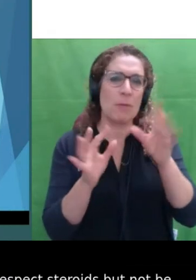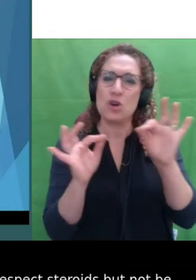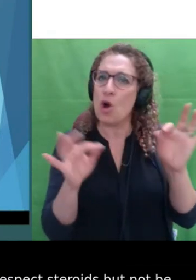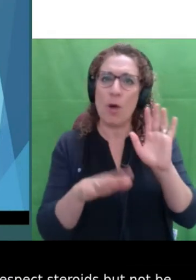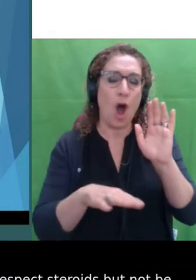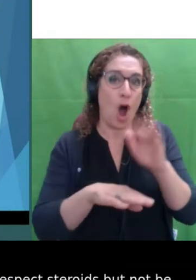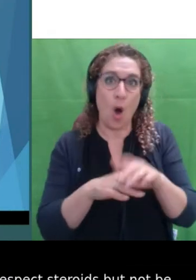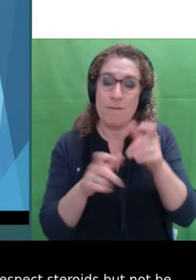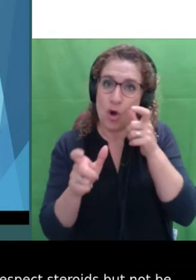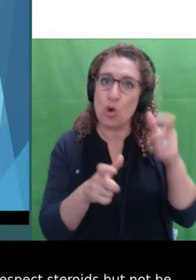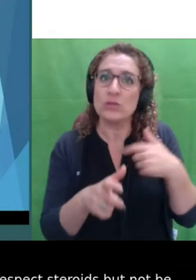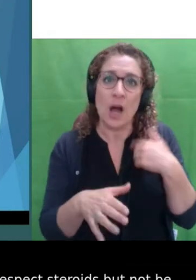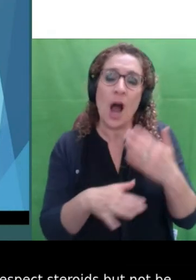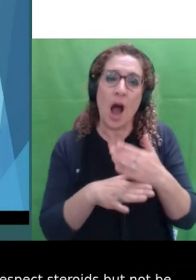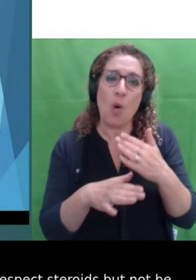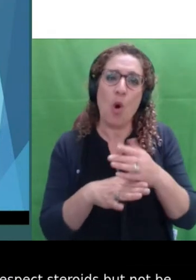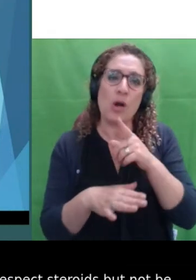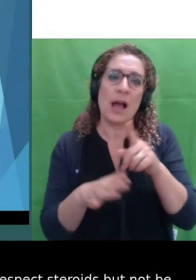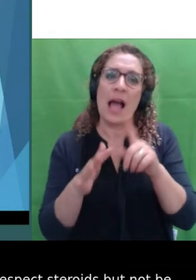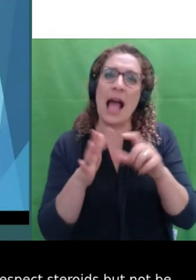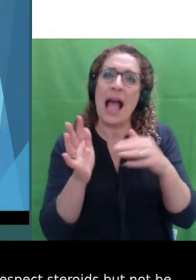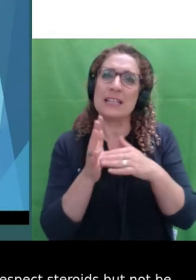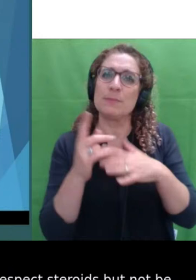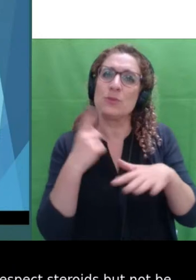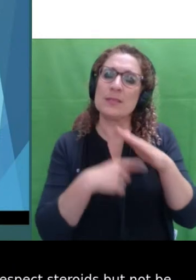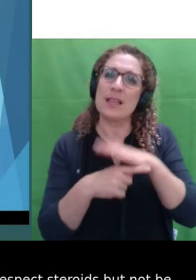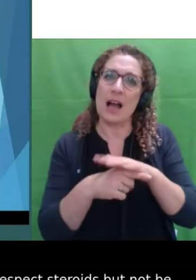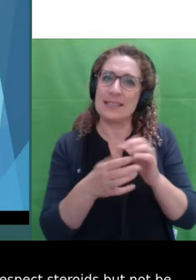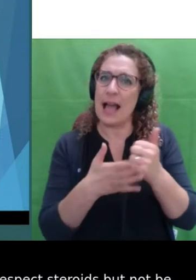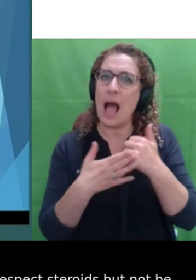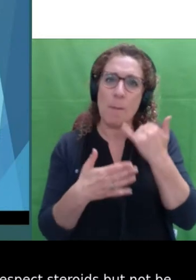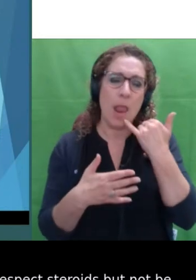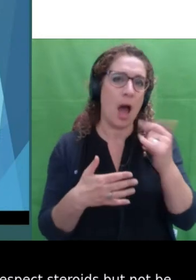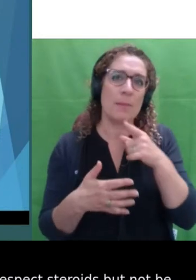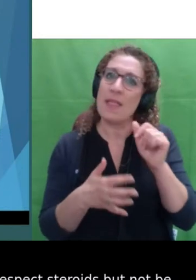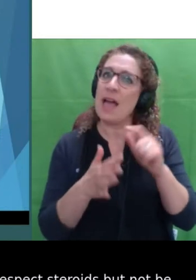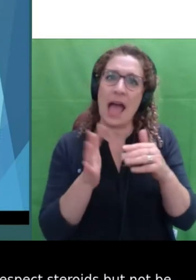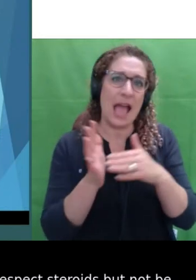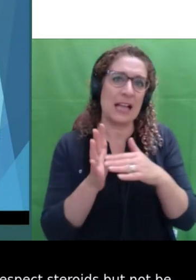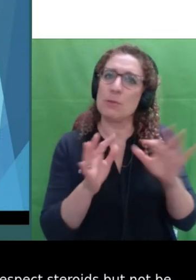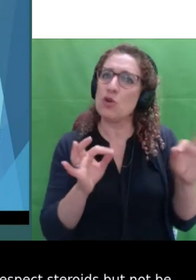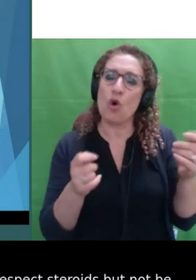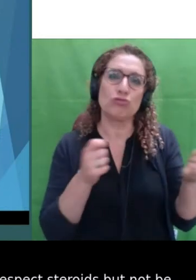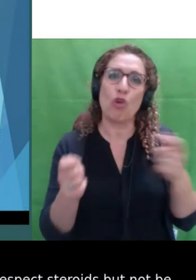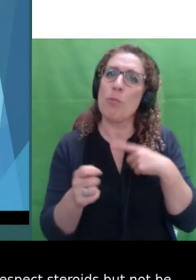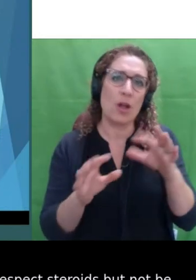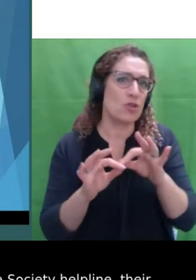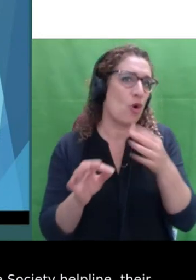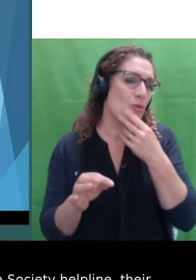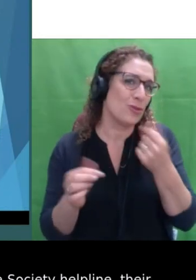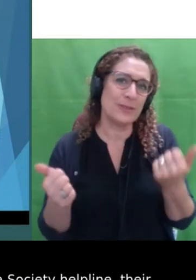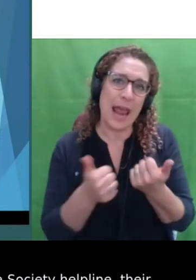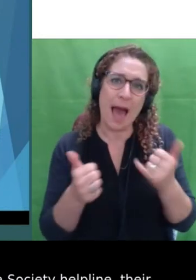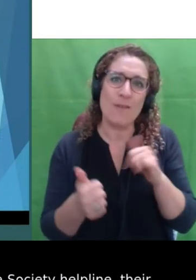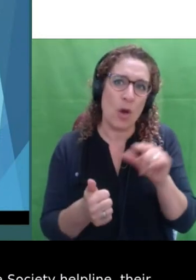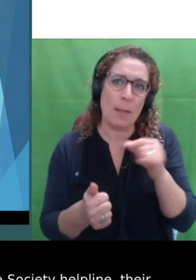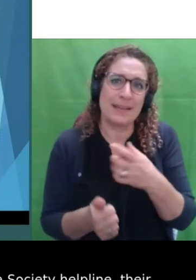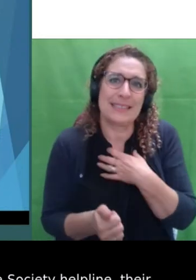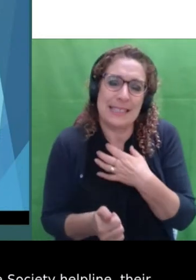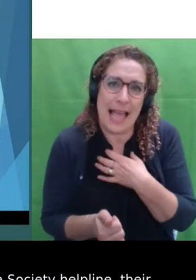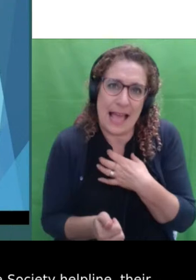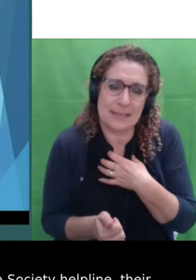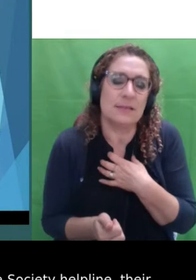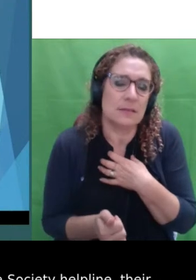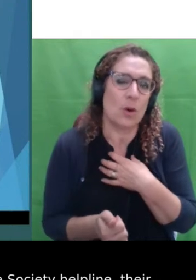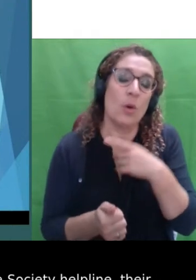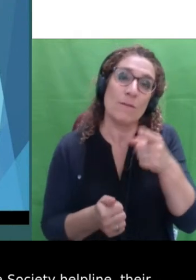the x and society helpline their eczema is not controlled because they're not using enough or they've even been scared so when you're looking at